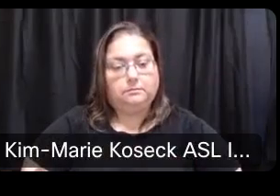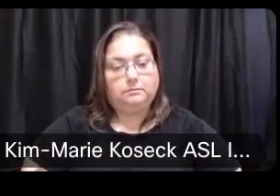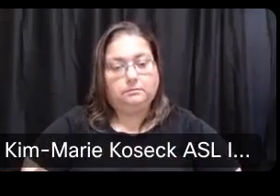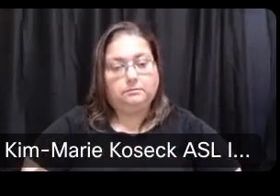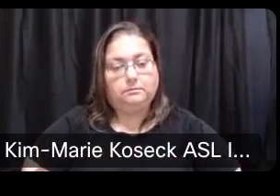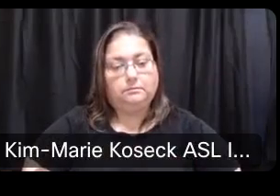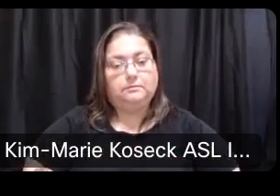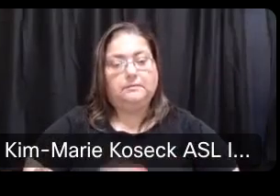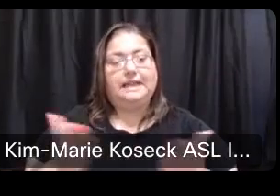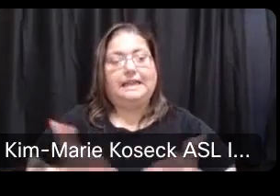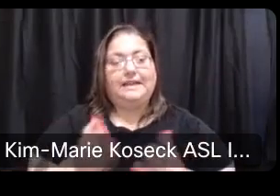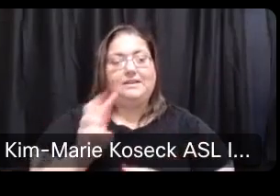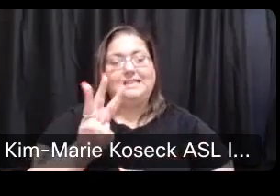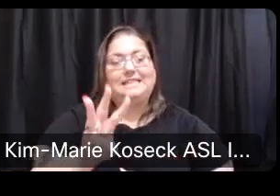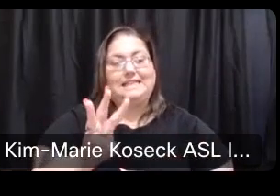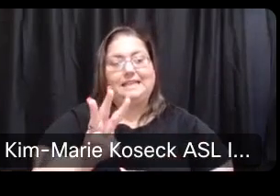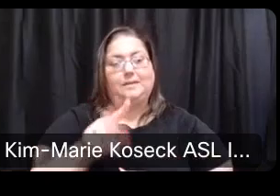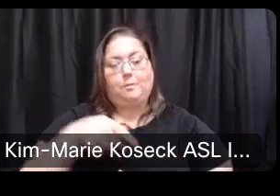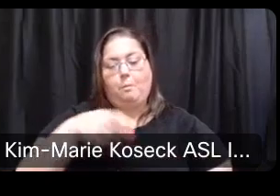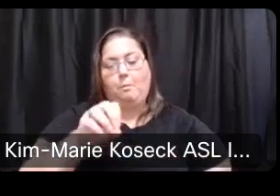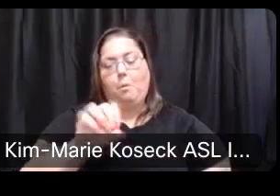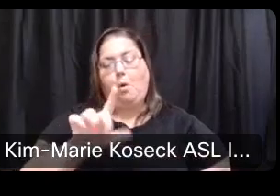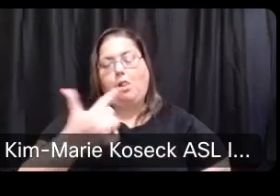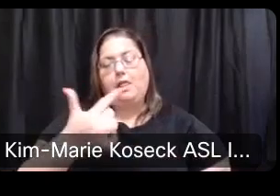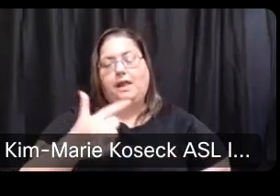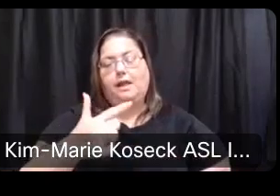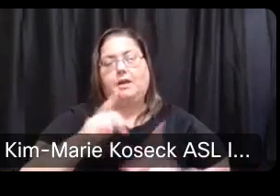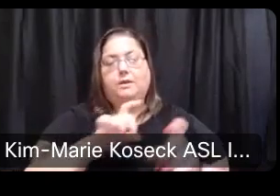And here is our 6th polling question.